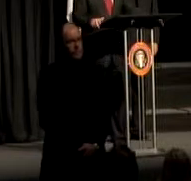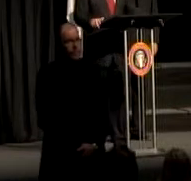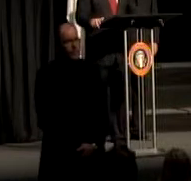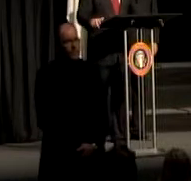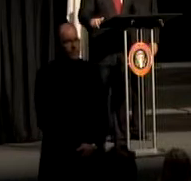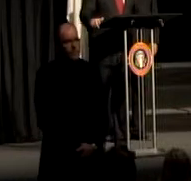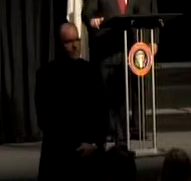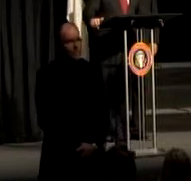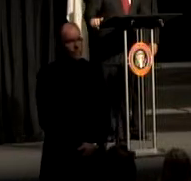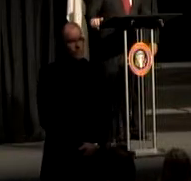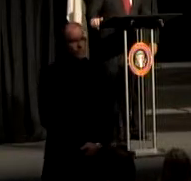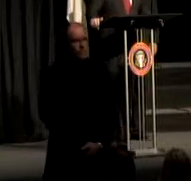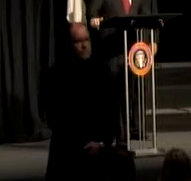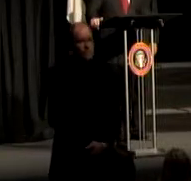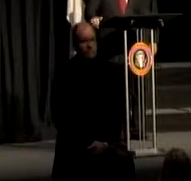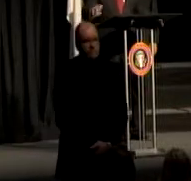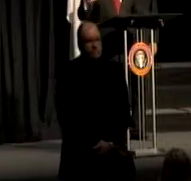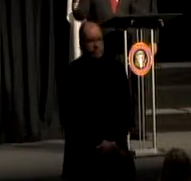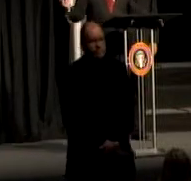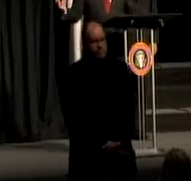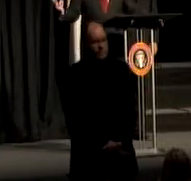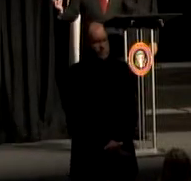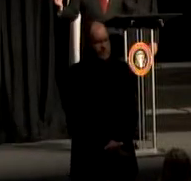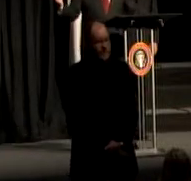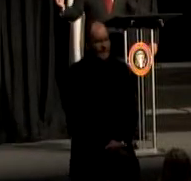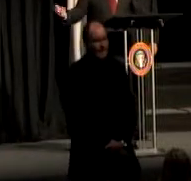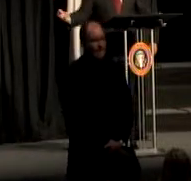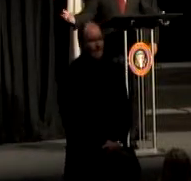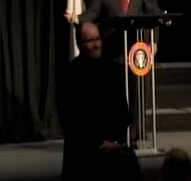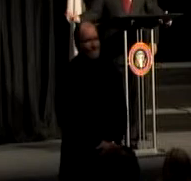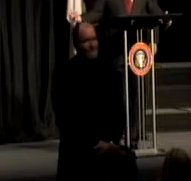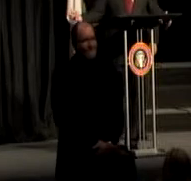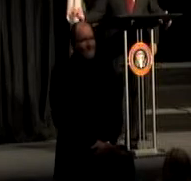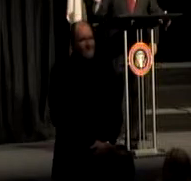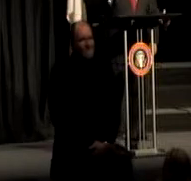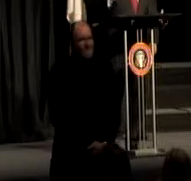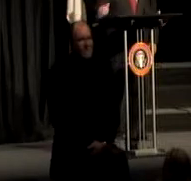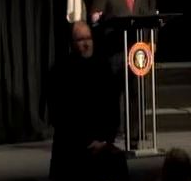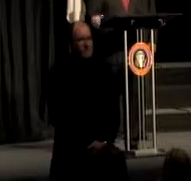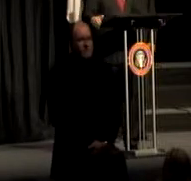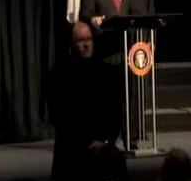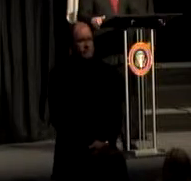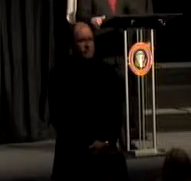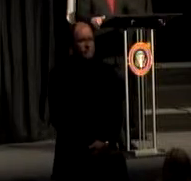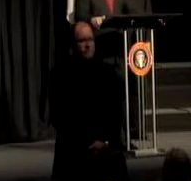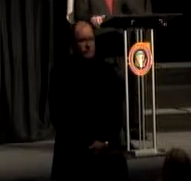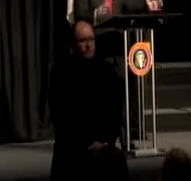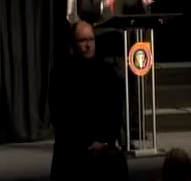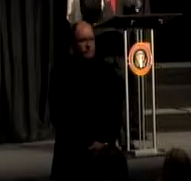wicked king. and they wanted to transplant or transplace the younger king into the kingship.